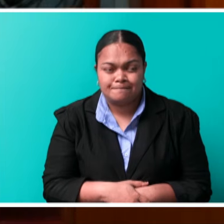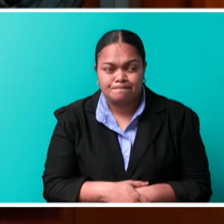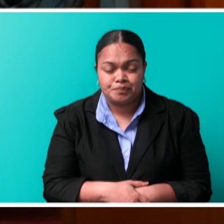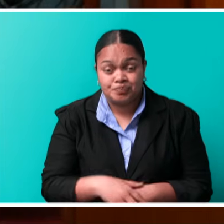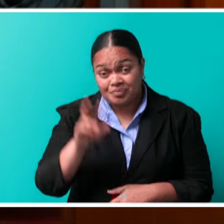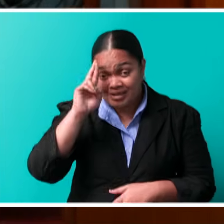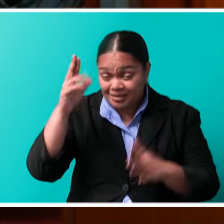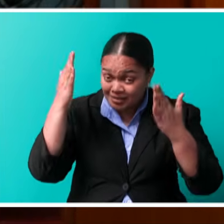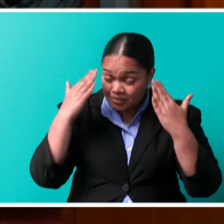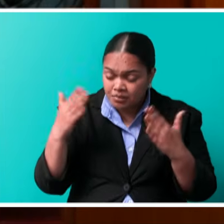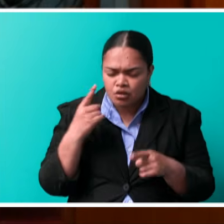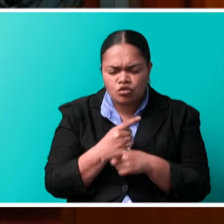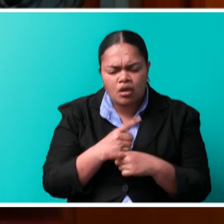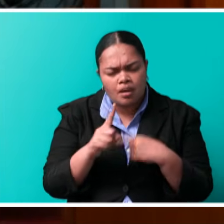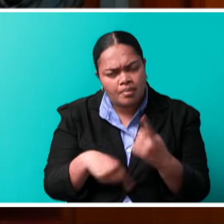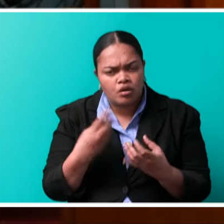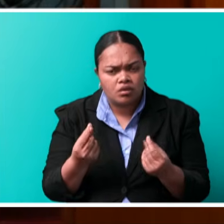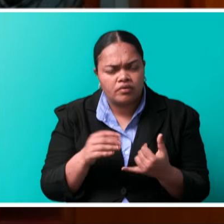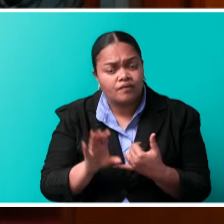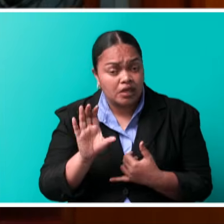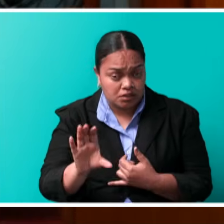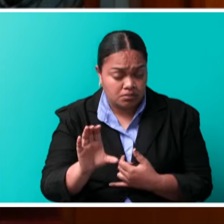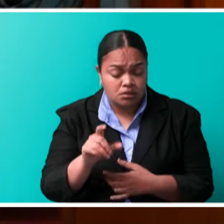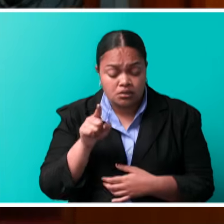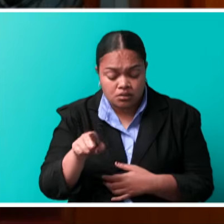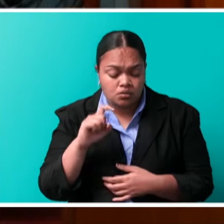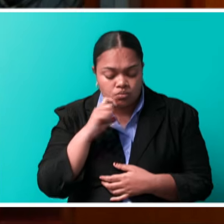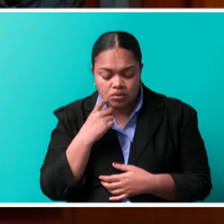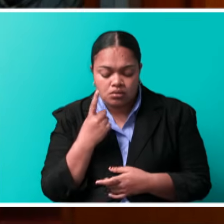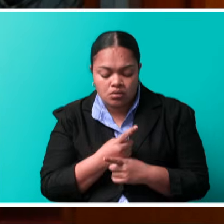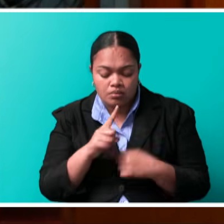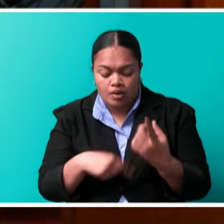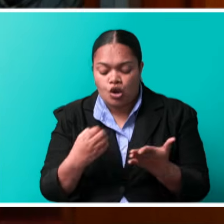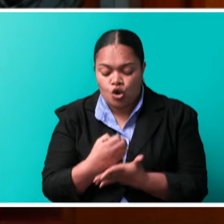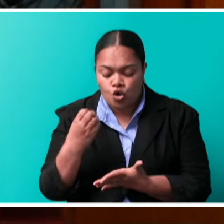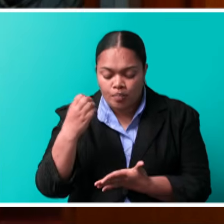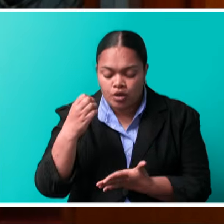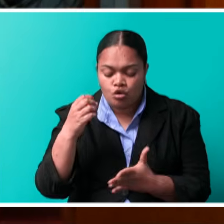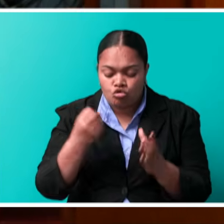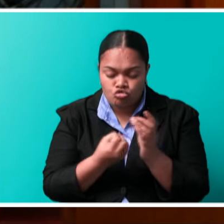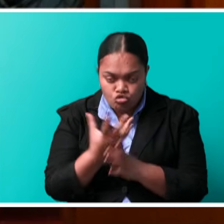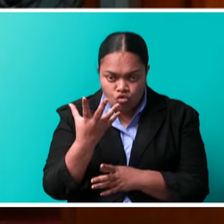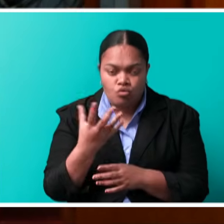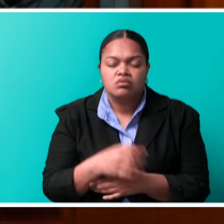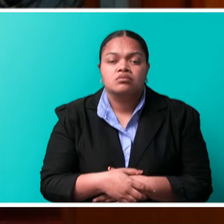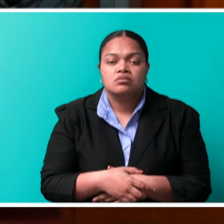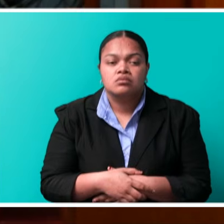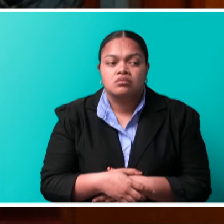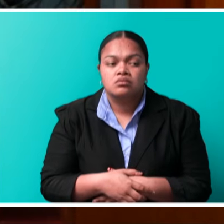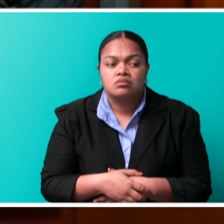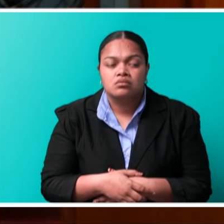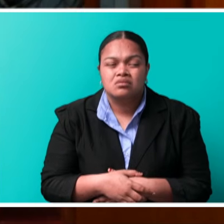Mr. Speaker, sir, all talk about investment, tourism, and economic growth, stability, human rights, and a lot